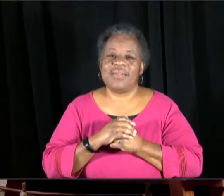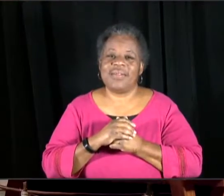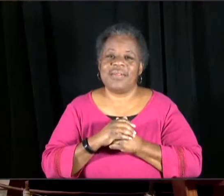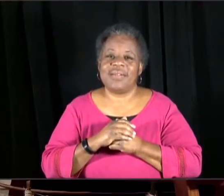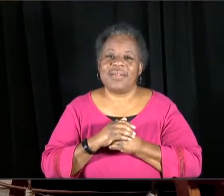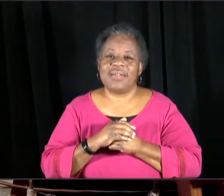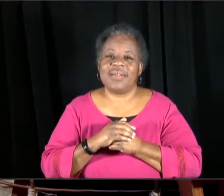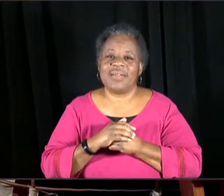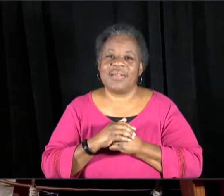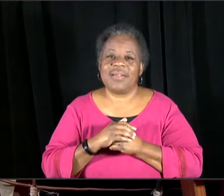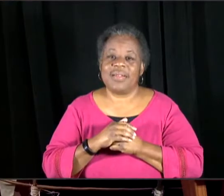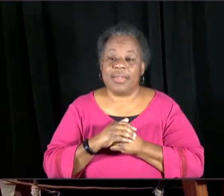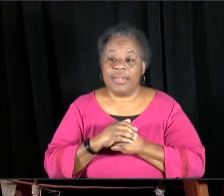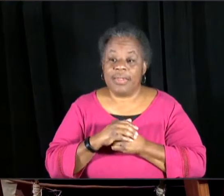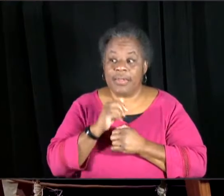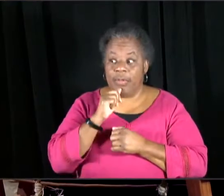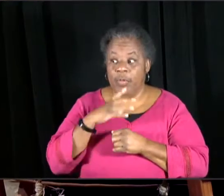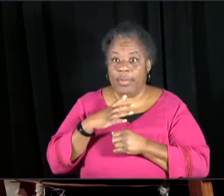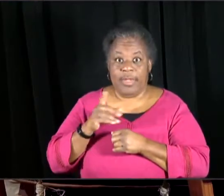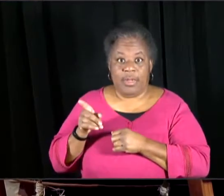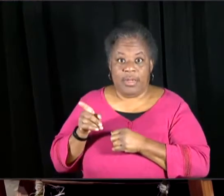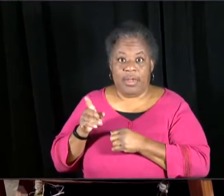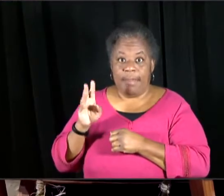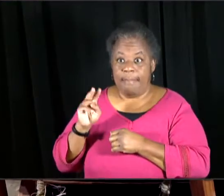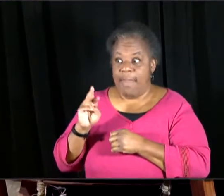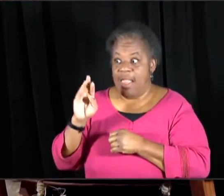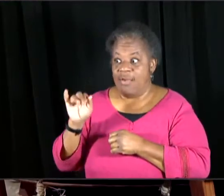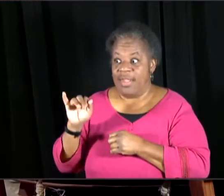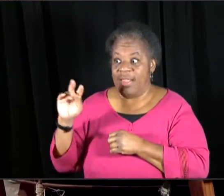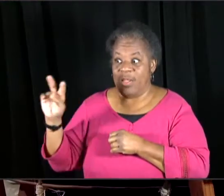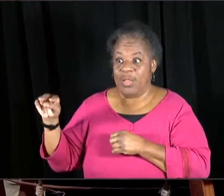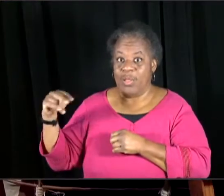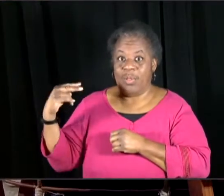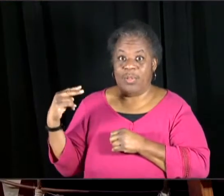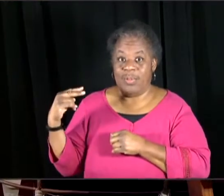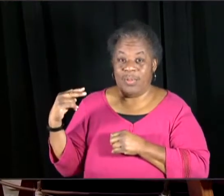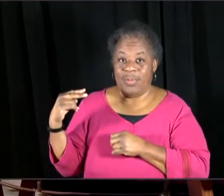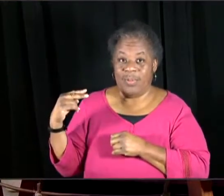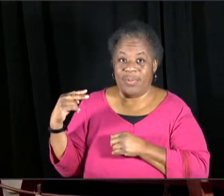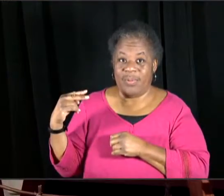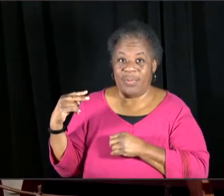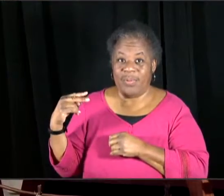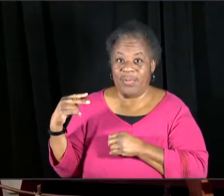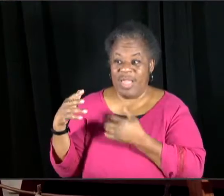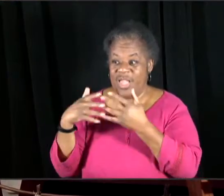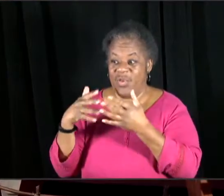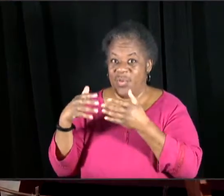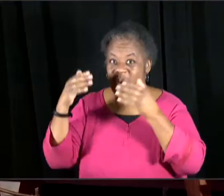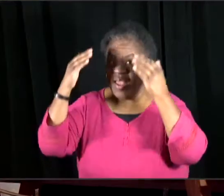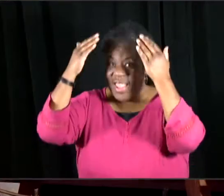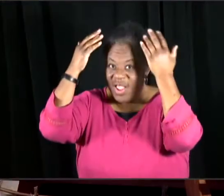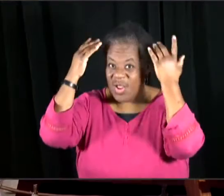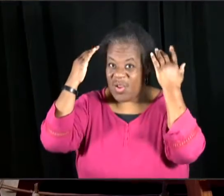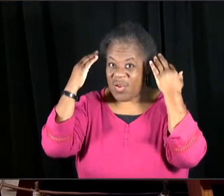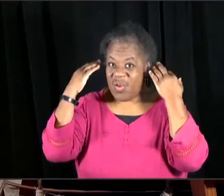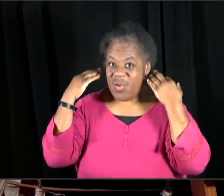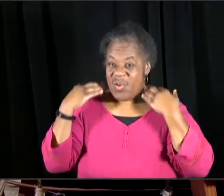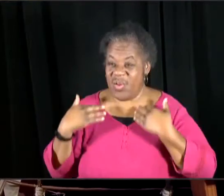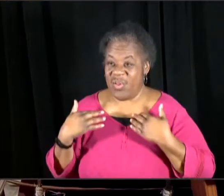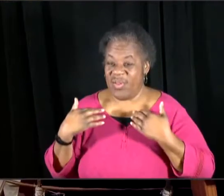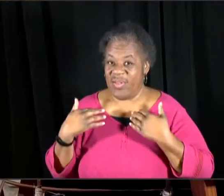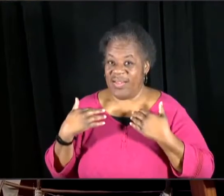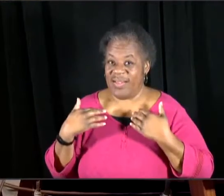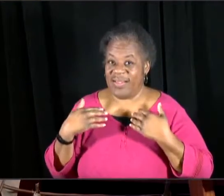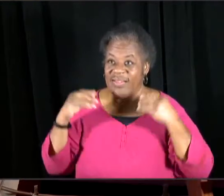And then this woman, Mary, looks at me, her gray hair framing her face beneath her